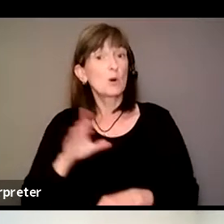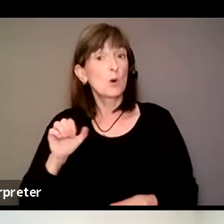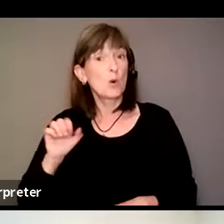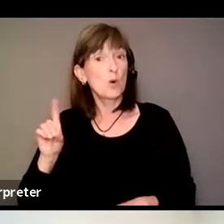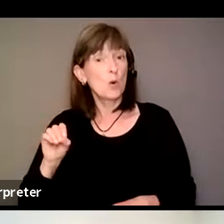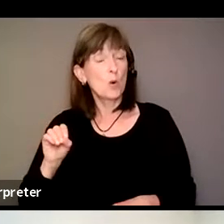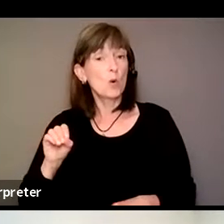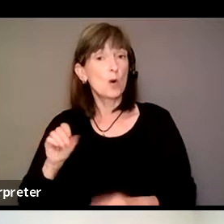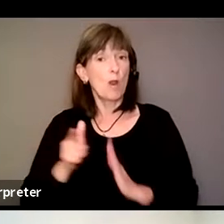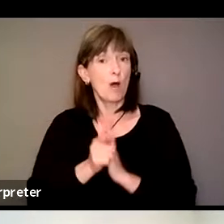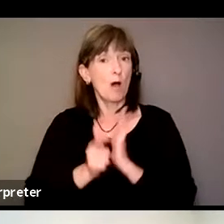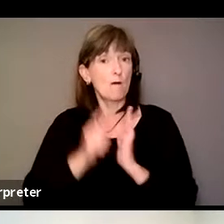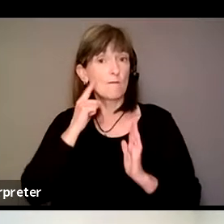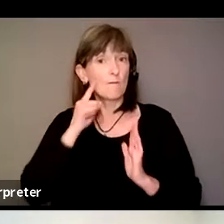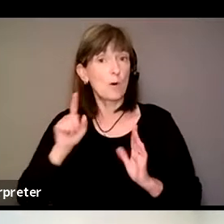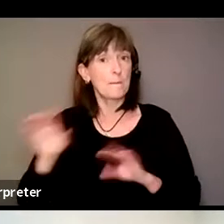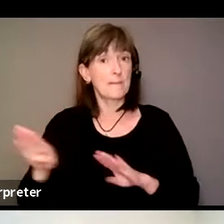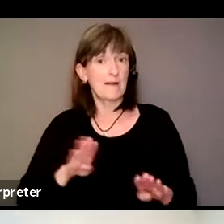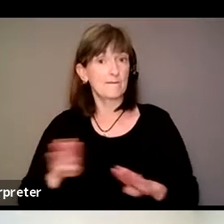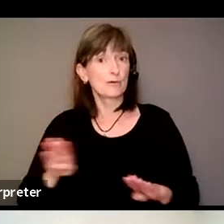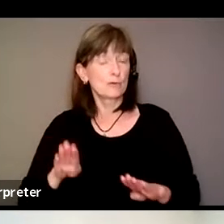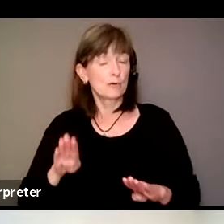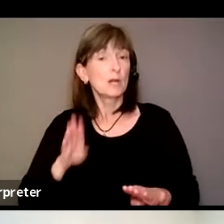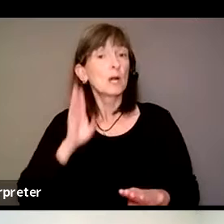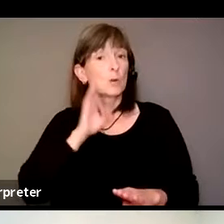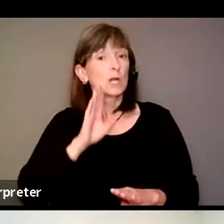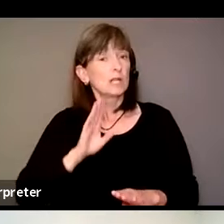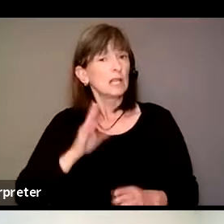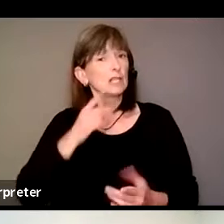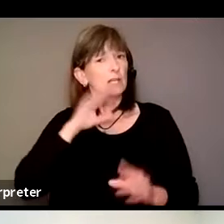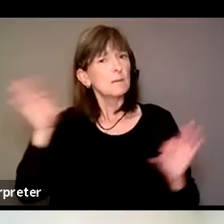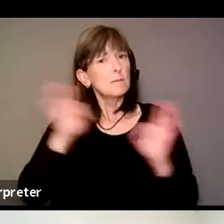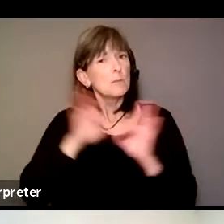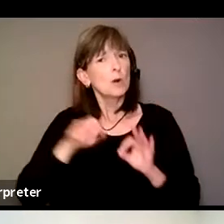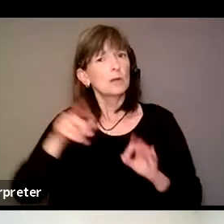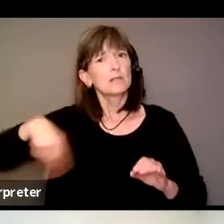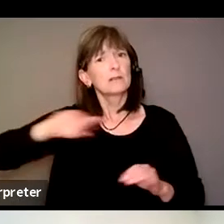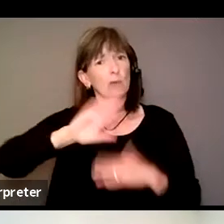know what is expected of them. And you know, what the rules are